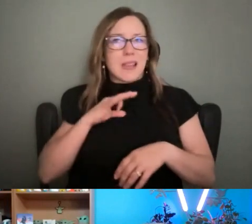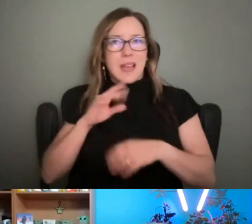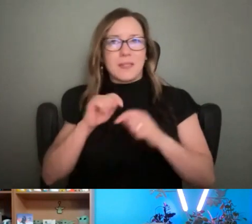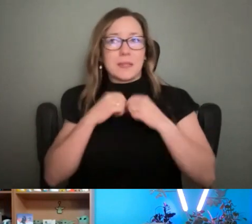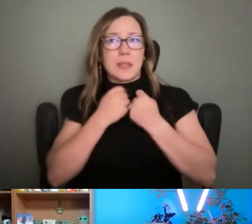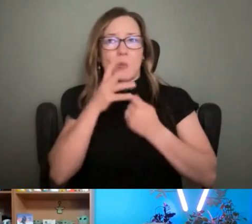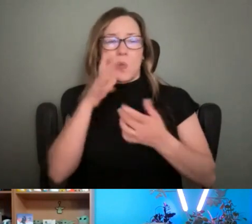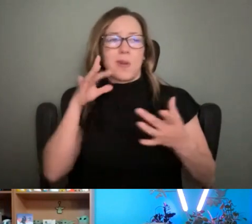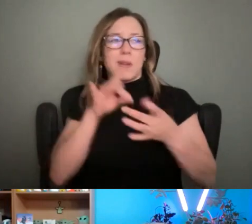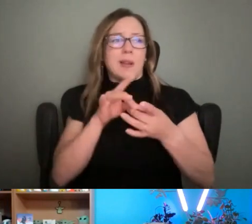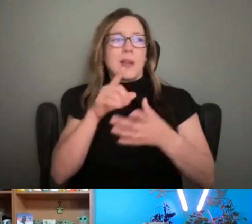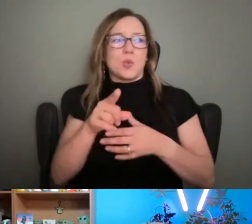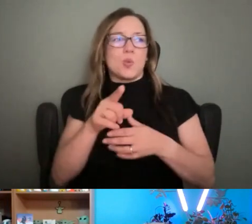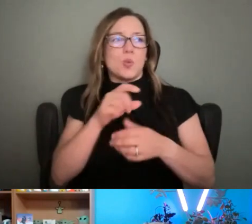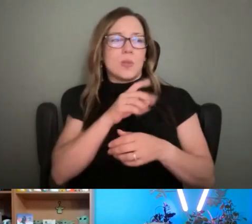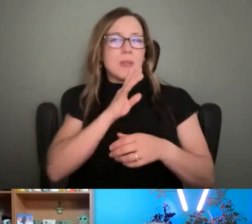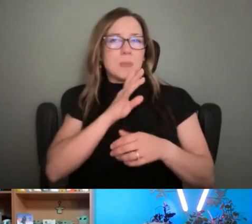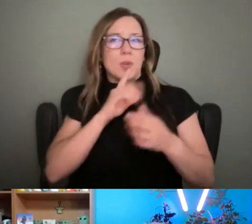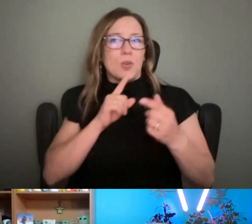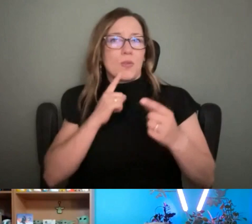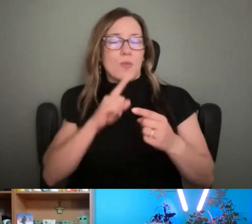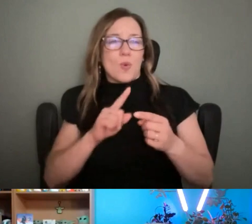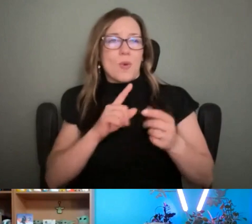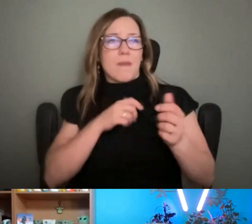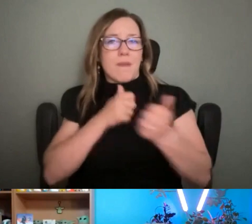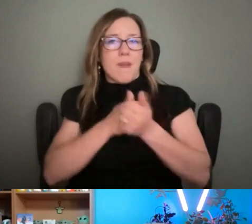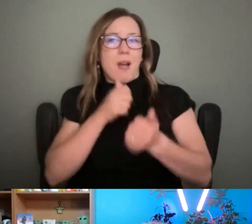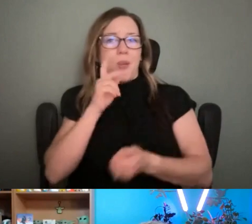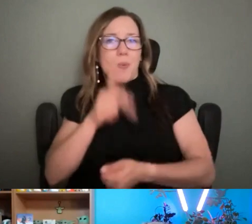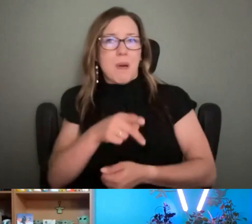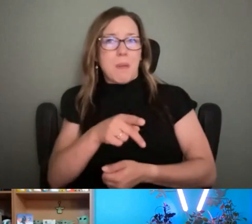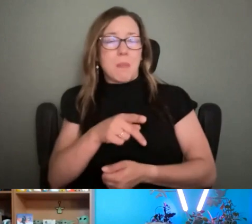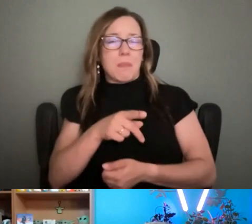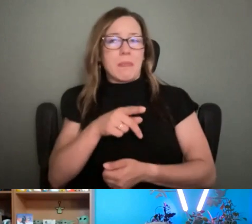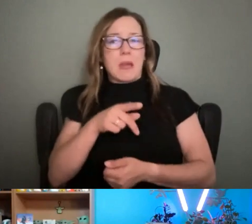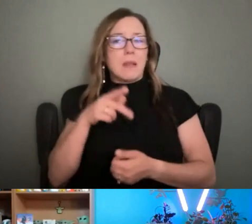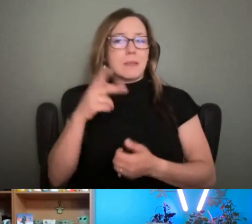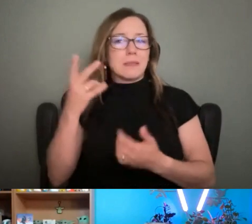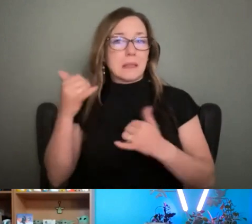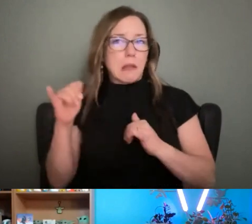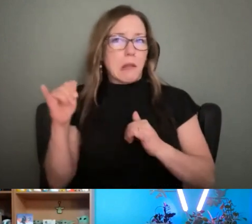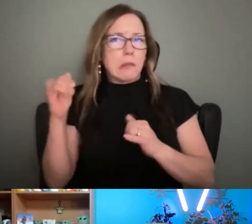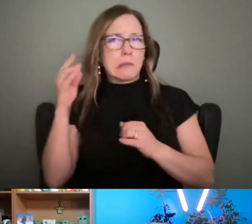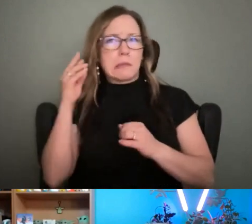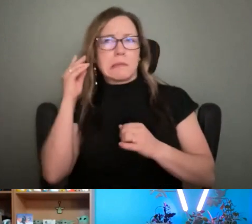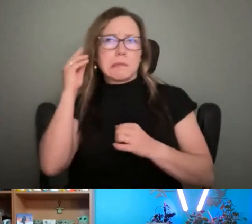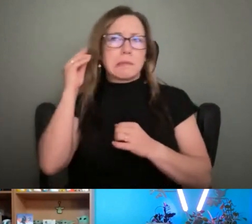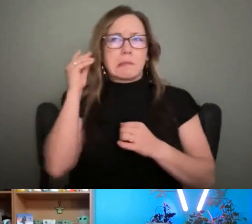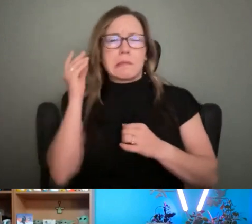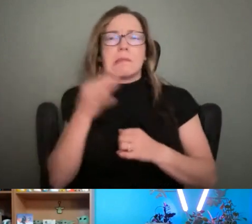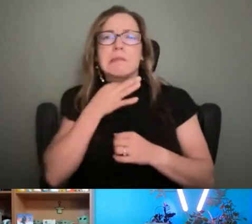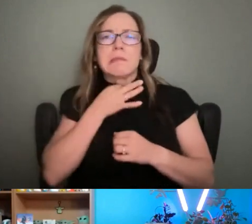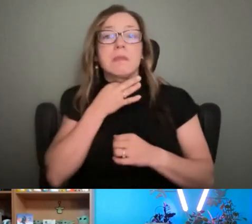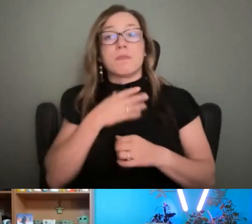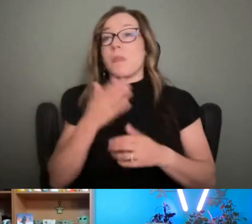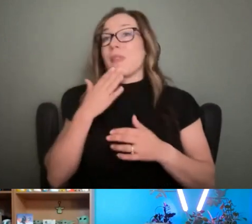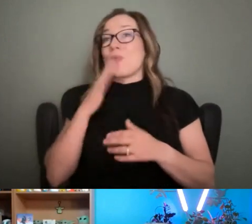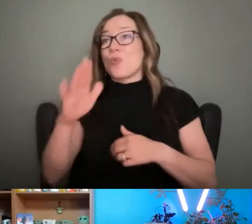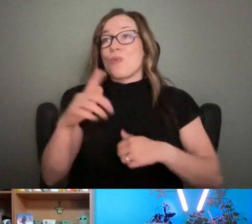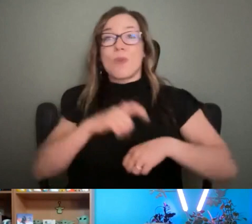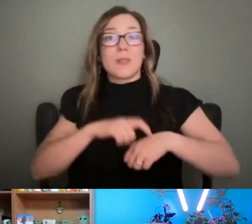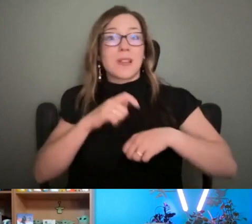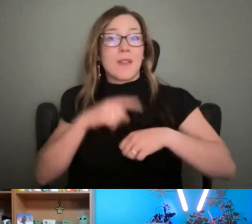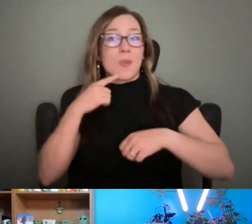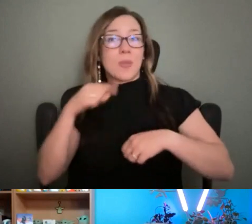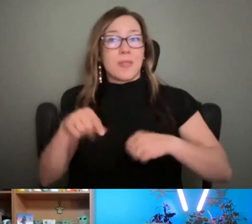you to the speakers for any follow-up questions that you may have lingering. But Sarah and Beth, I wanted to thank you for your time in this segment